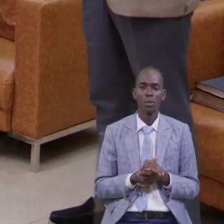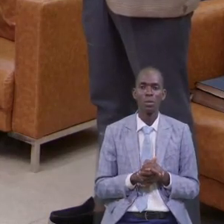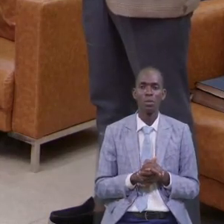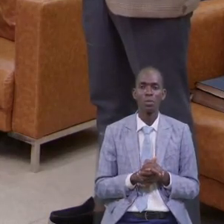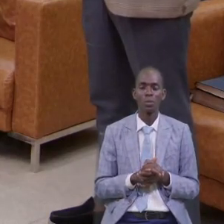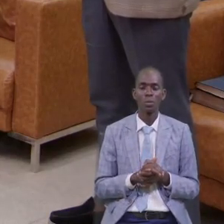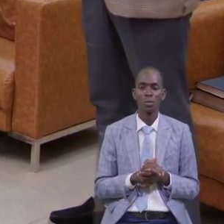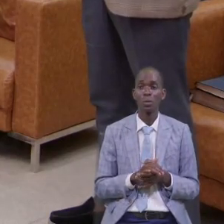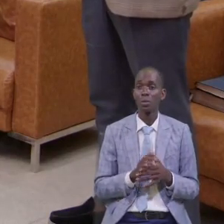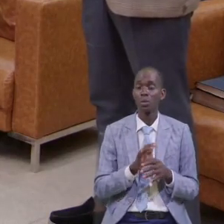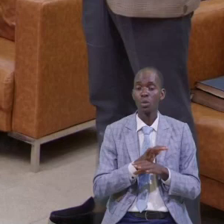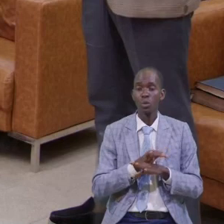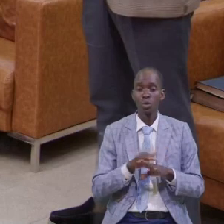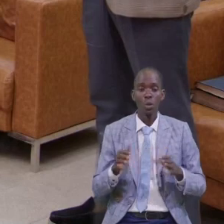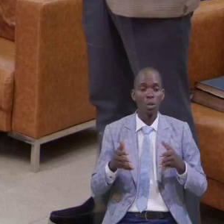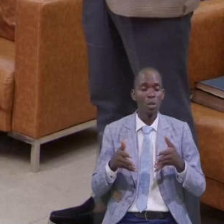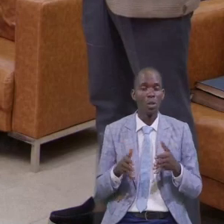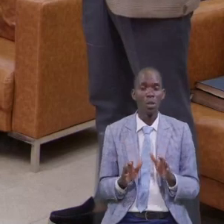Don't allow